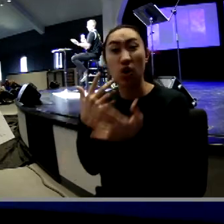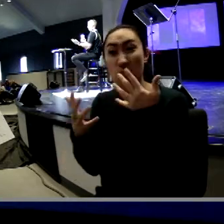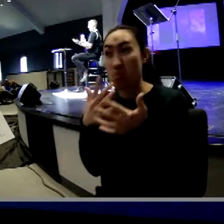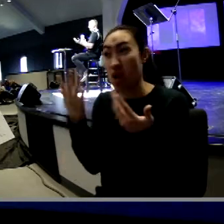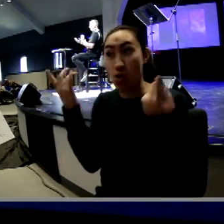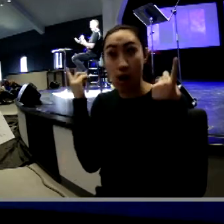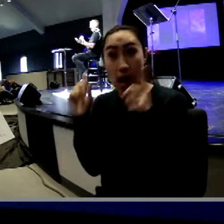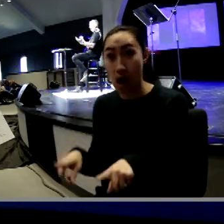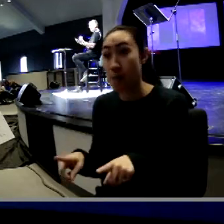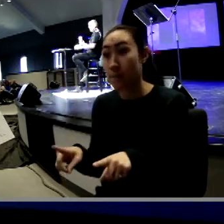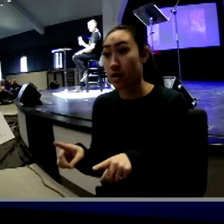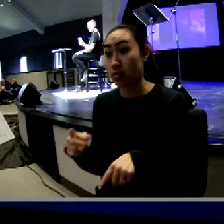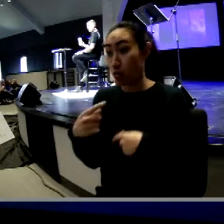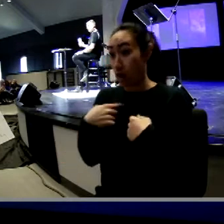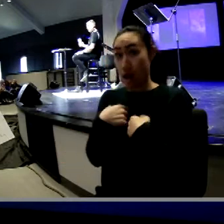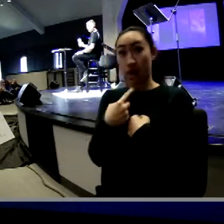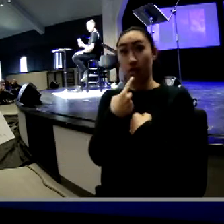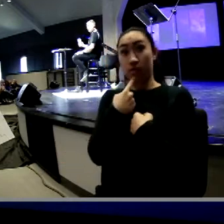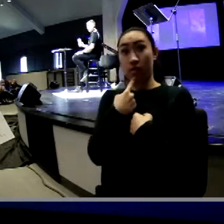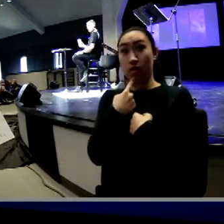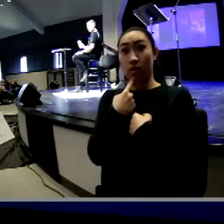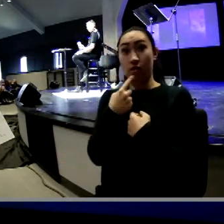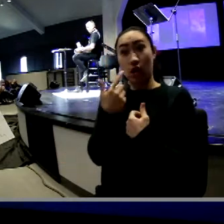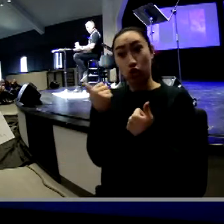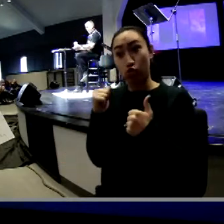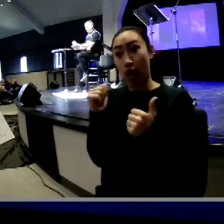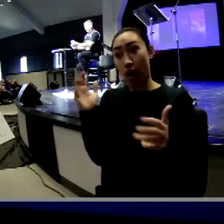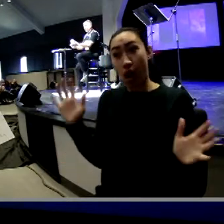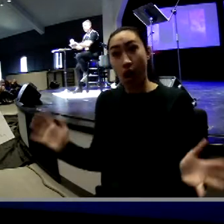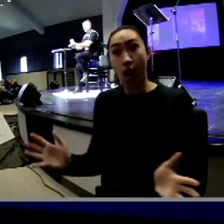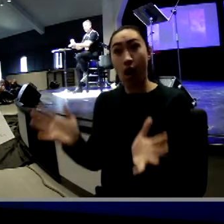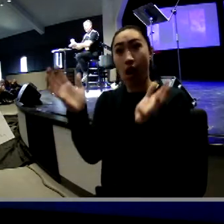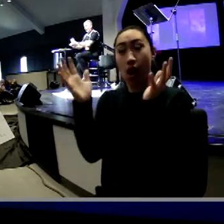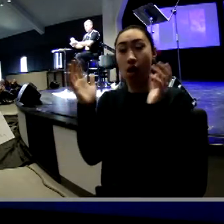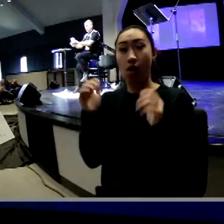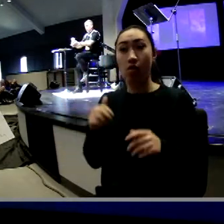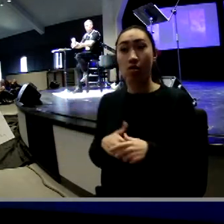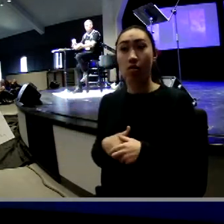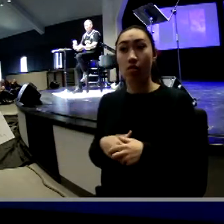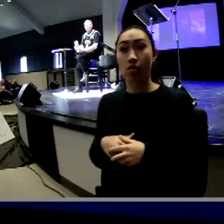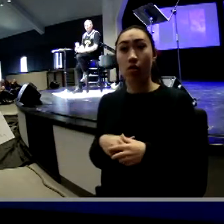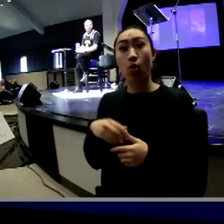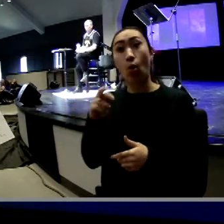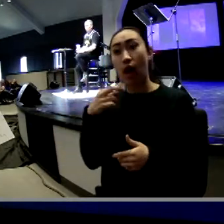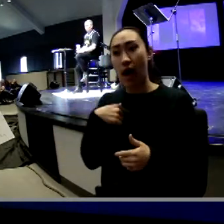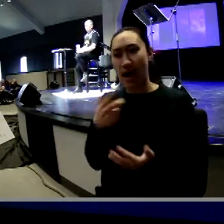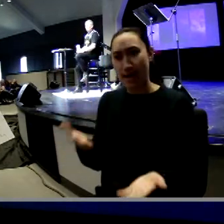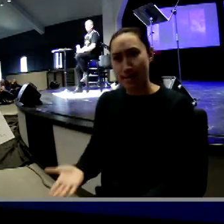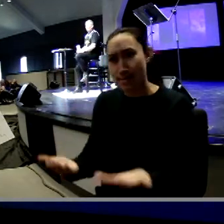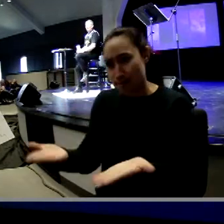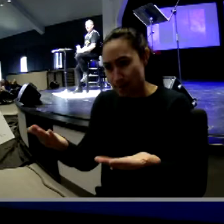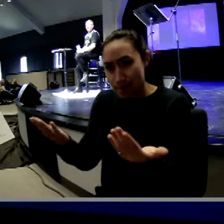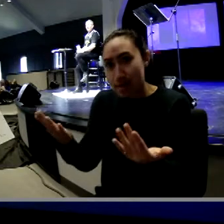no matter what I say, no matter how much I try and help you navigate,